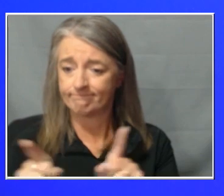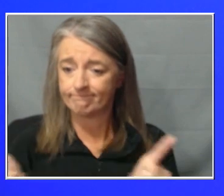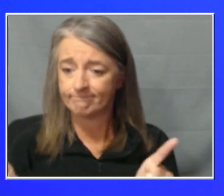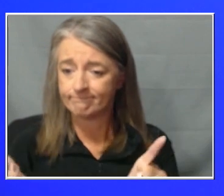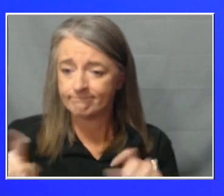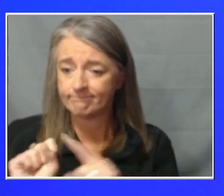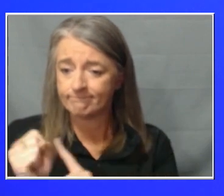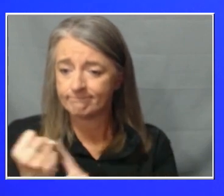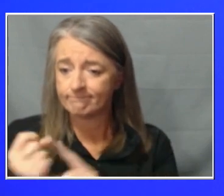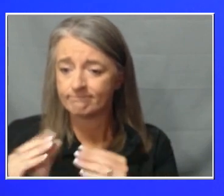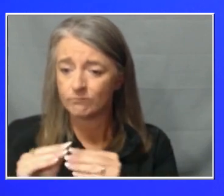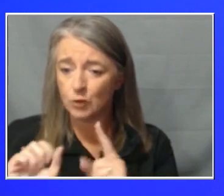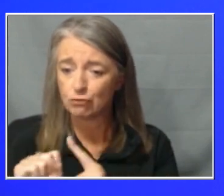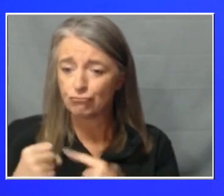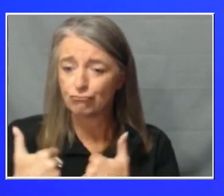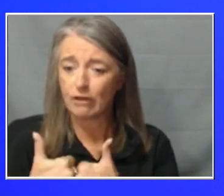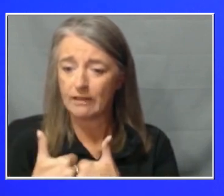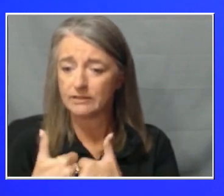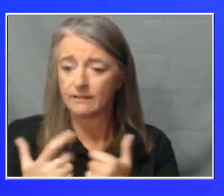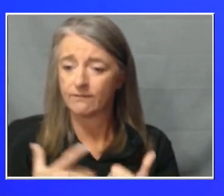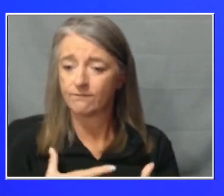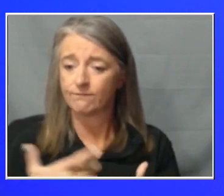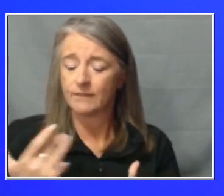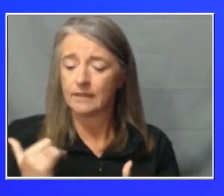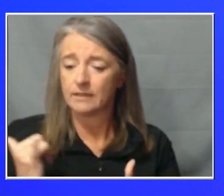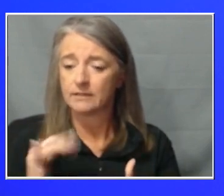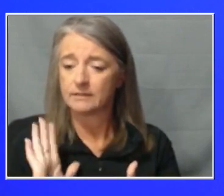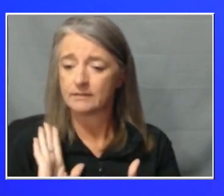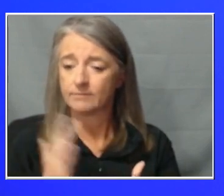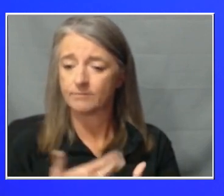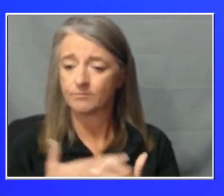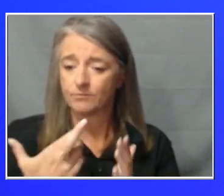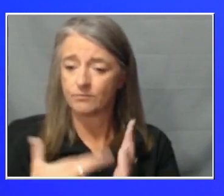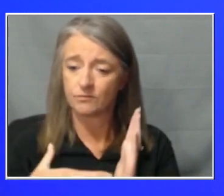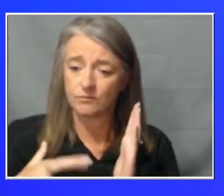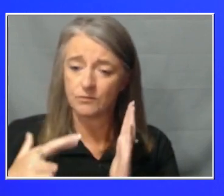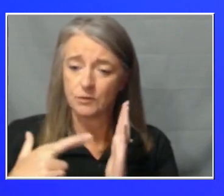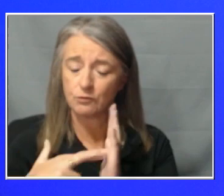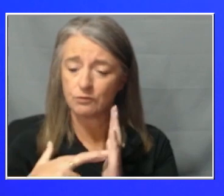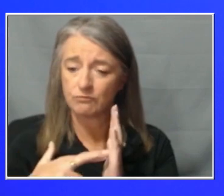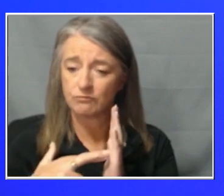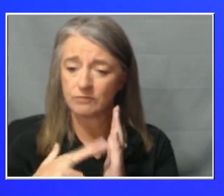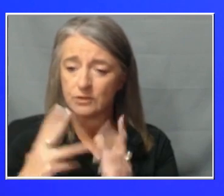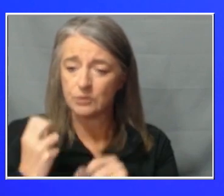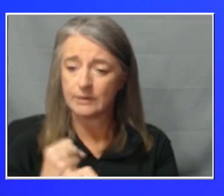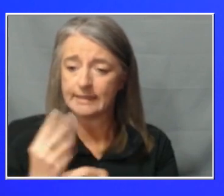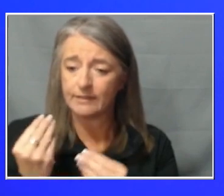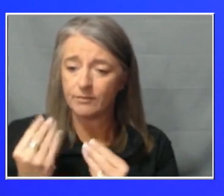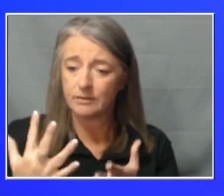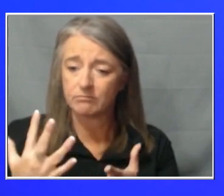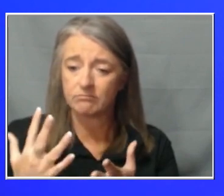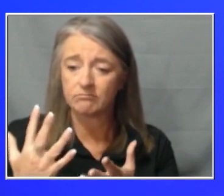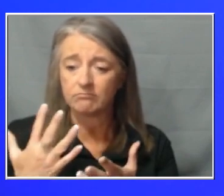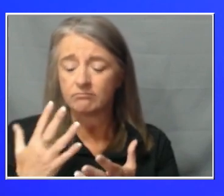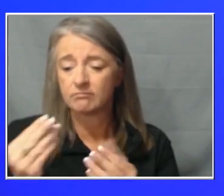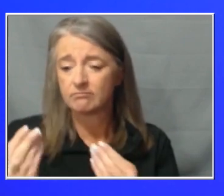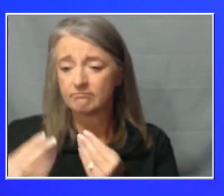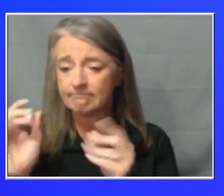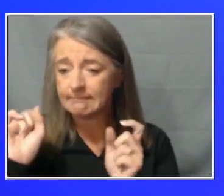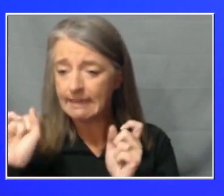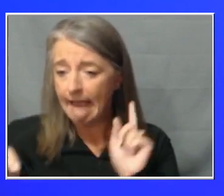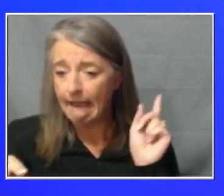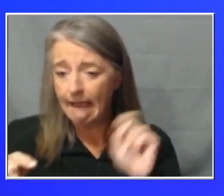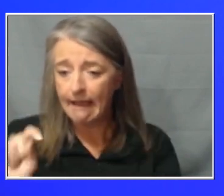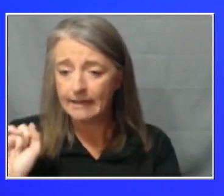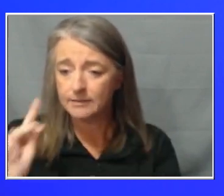that more challenging. But it felt like it's our role to really just let's get the information, let's put that question out there, let's let the